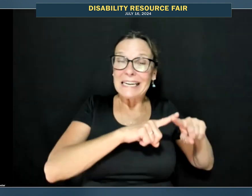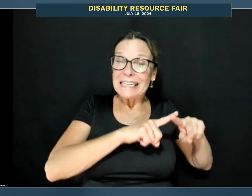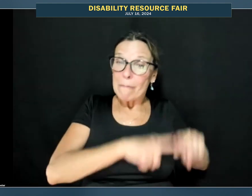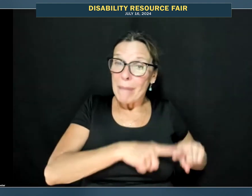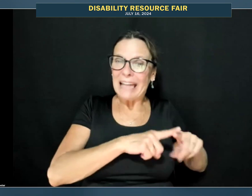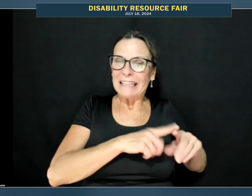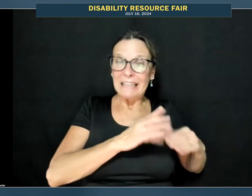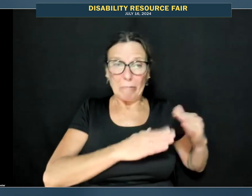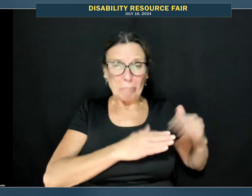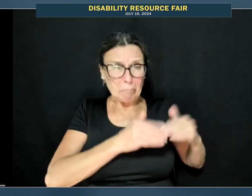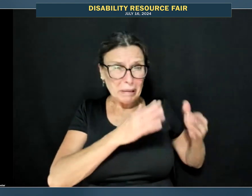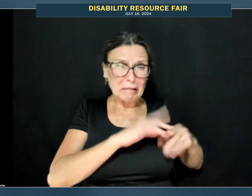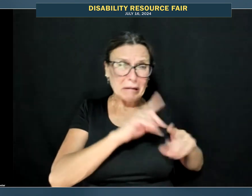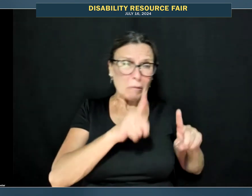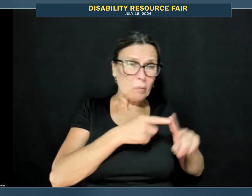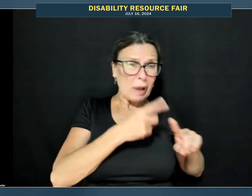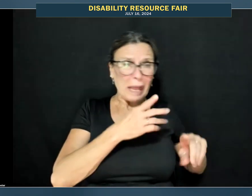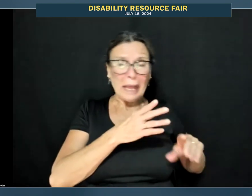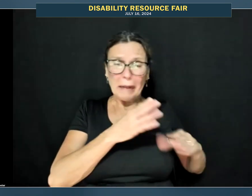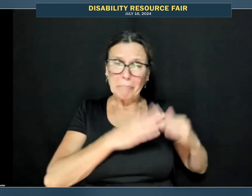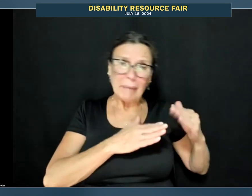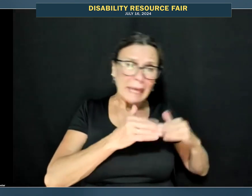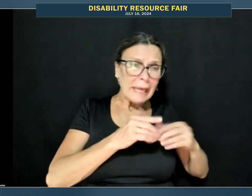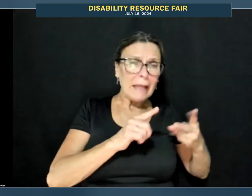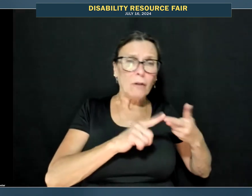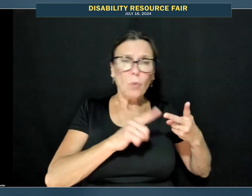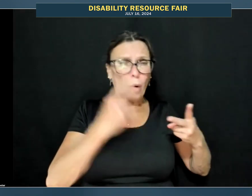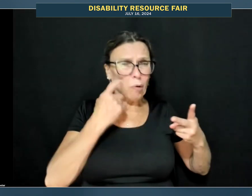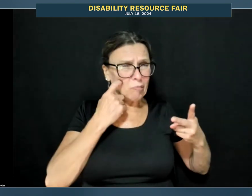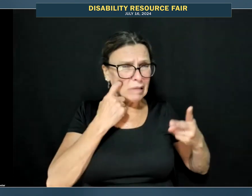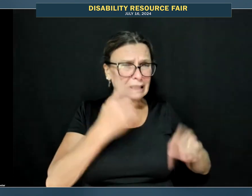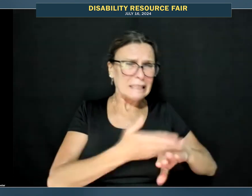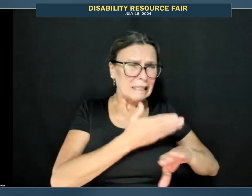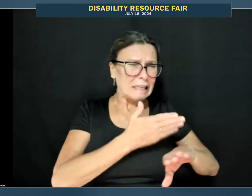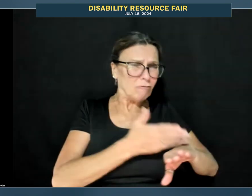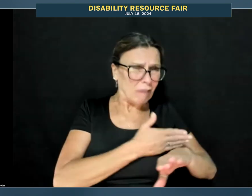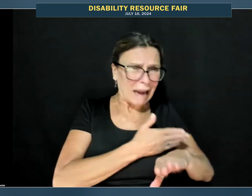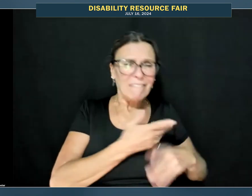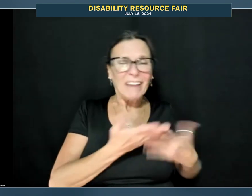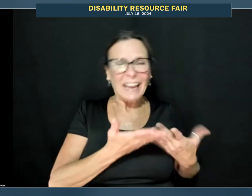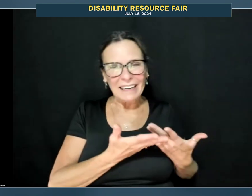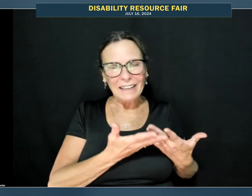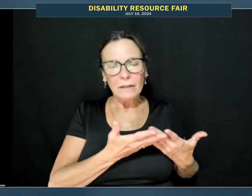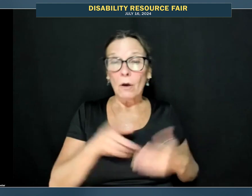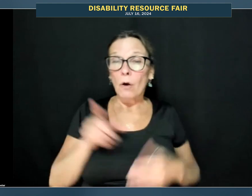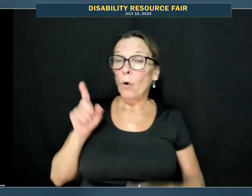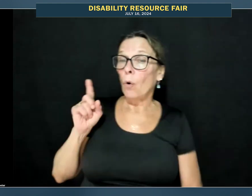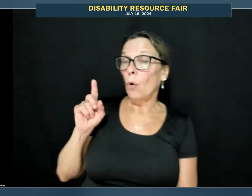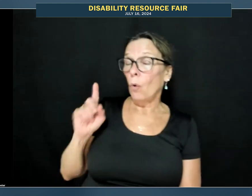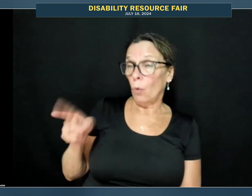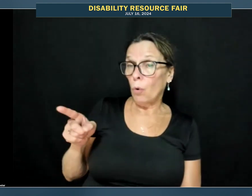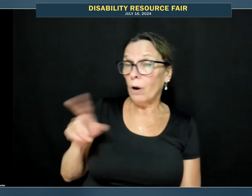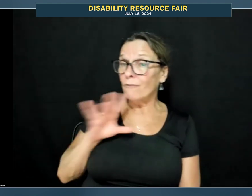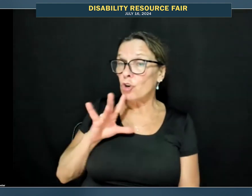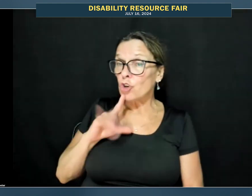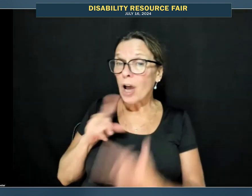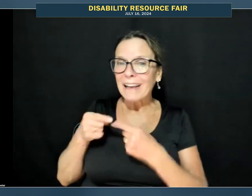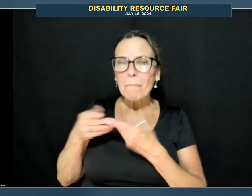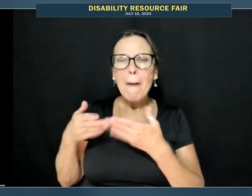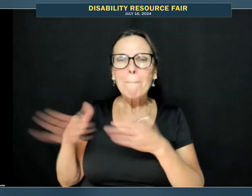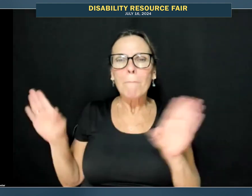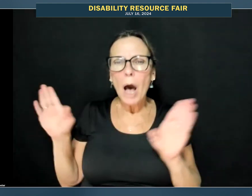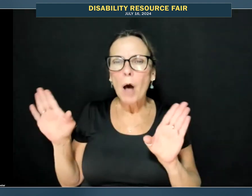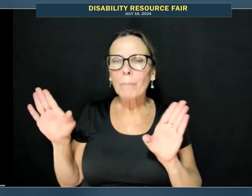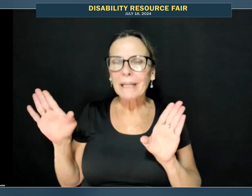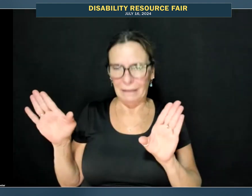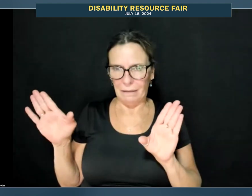or if it was recently upgraded or renovated in some way. And if you're talking about public buildings or the public